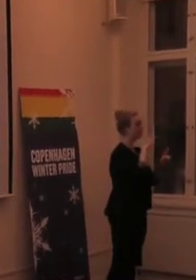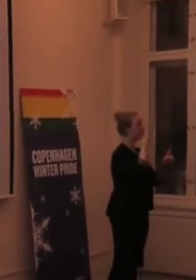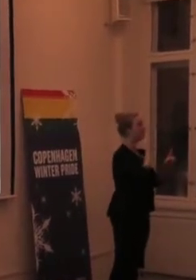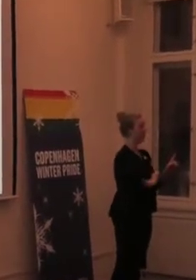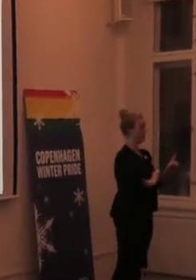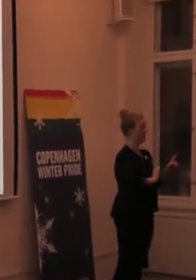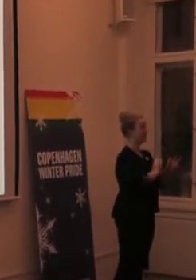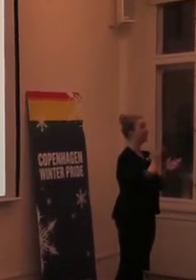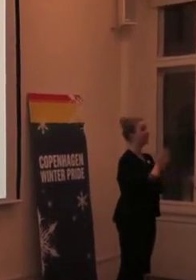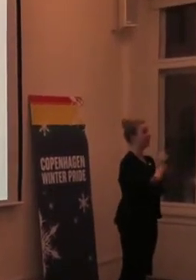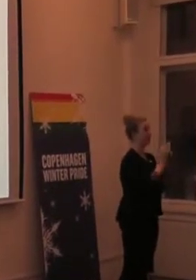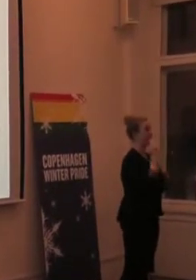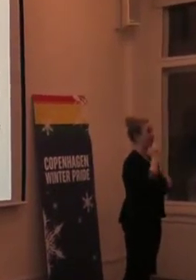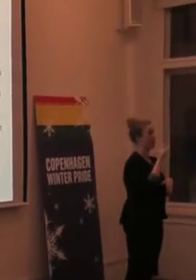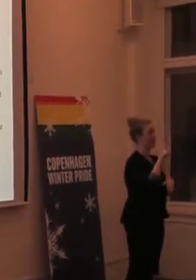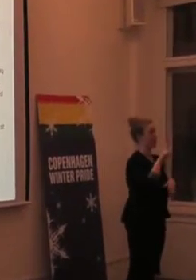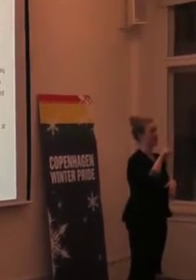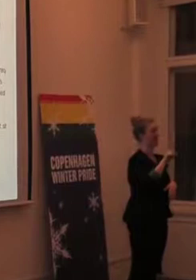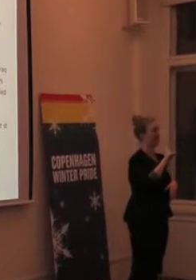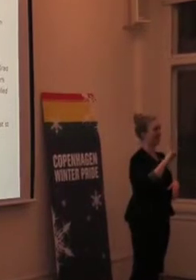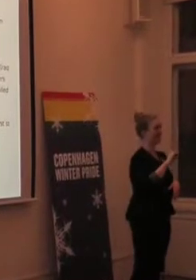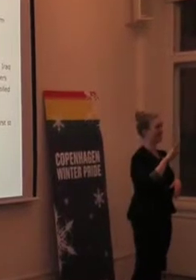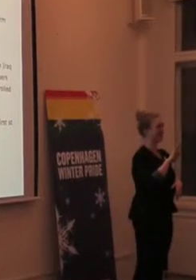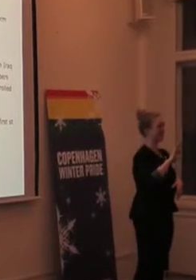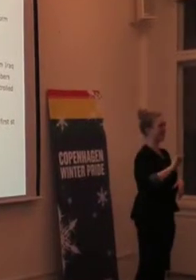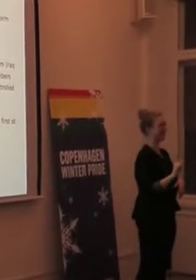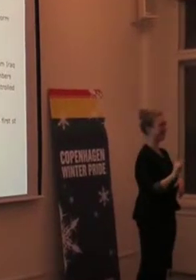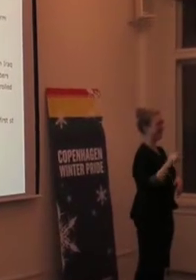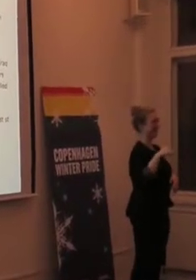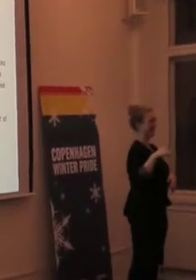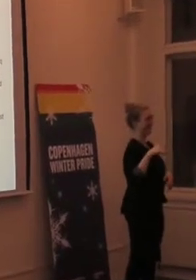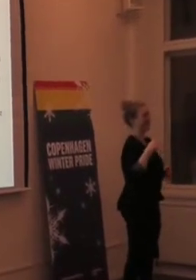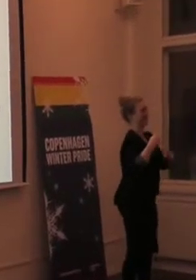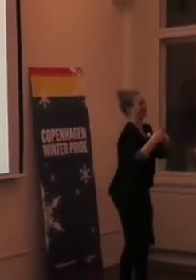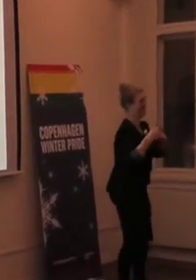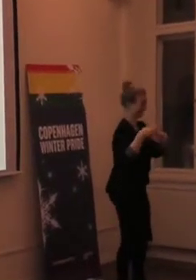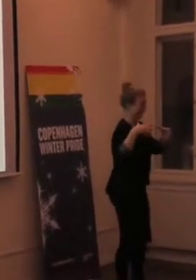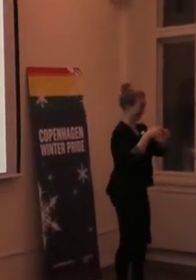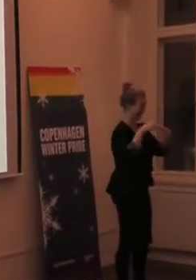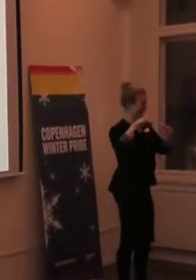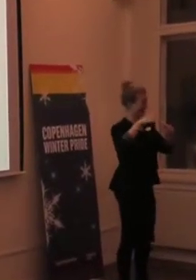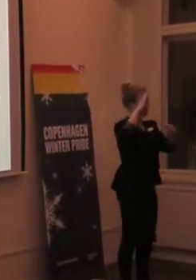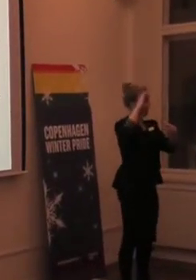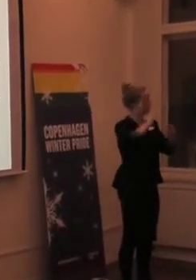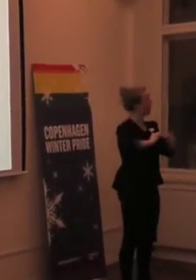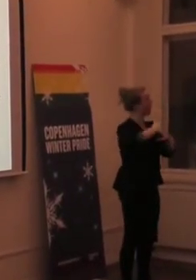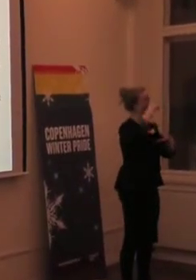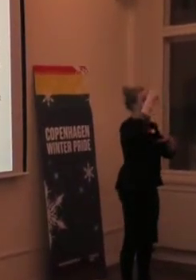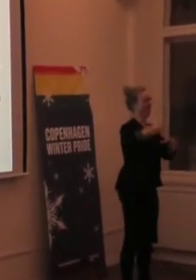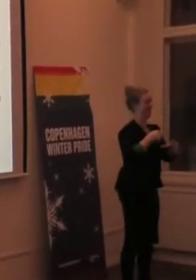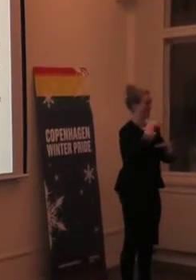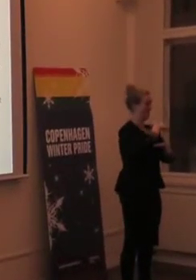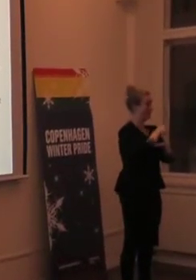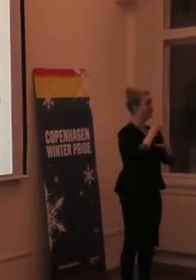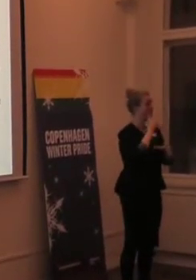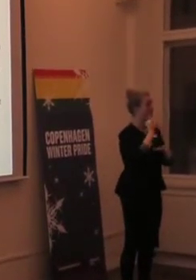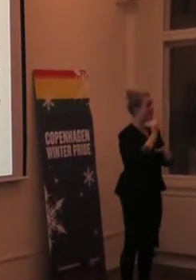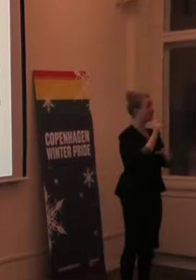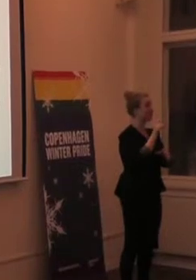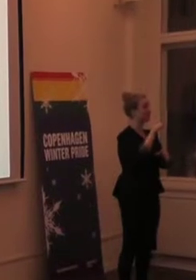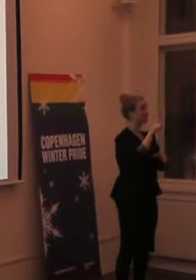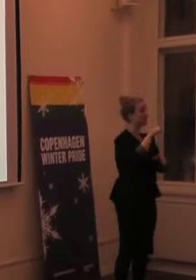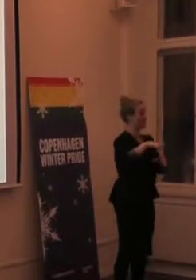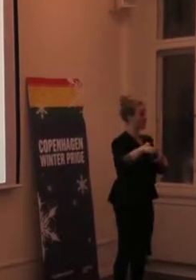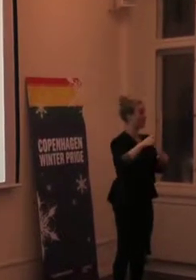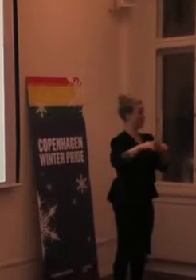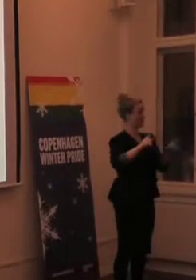the security of the LGBTIQ plus people. And in their conclusion, they say that if people in Iraq, if IraQueer can do